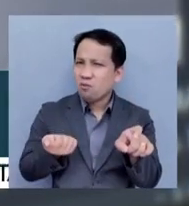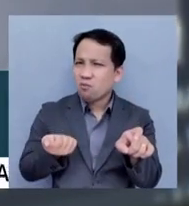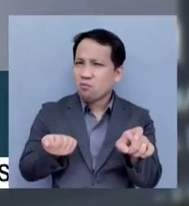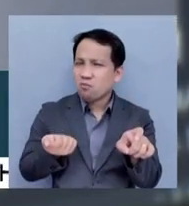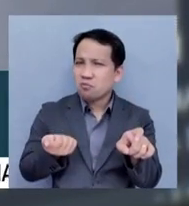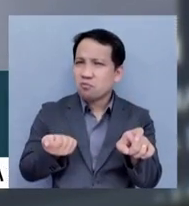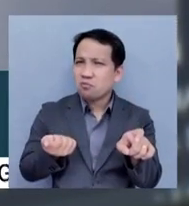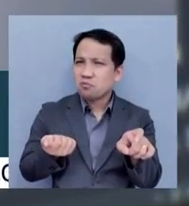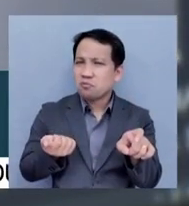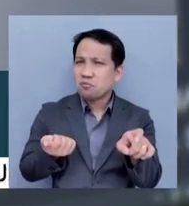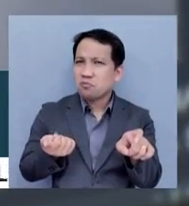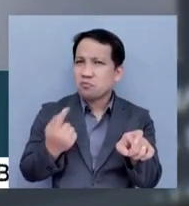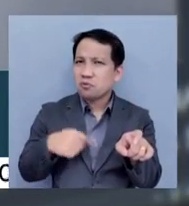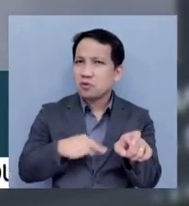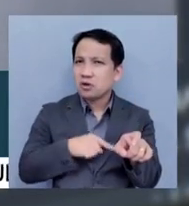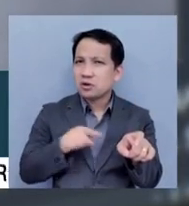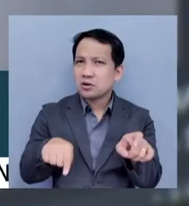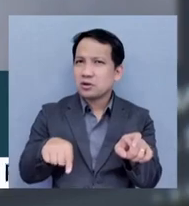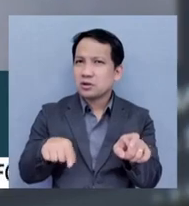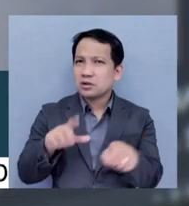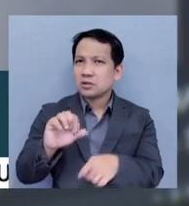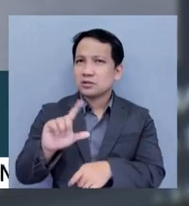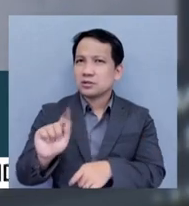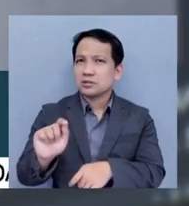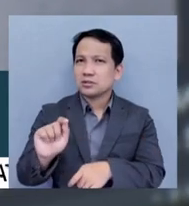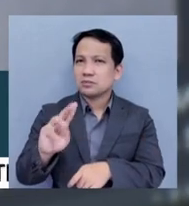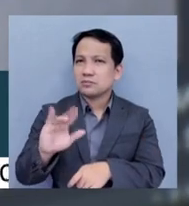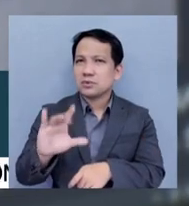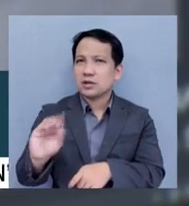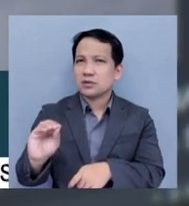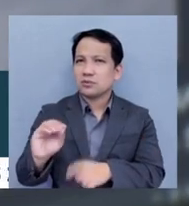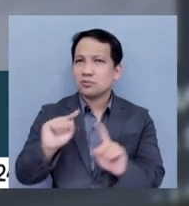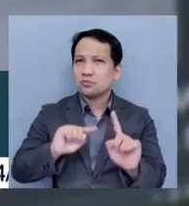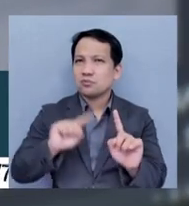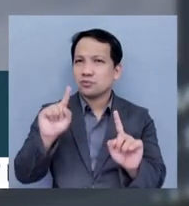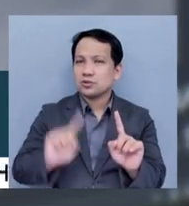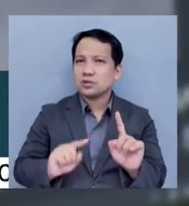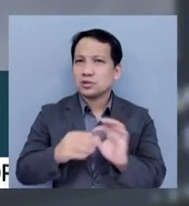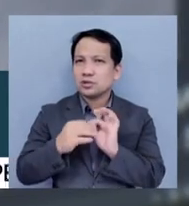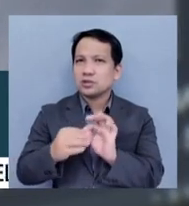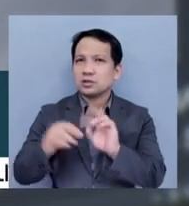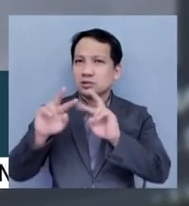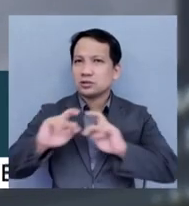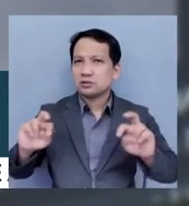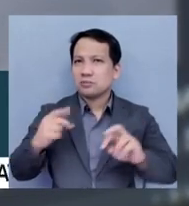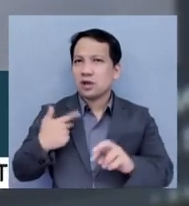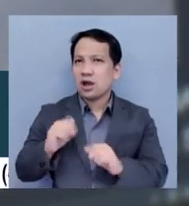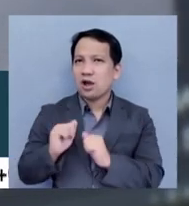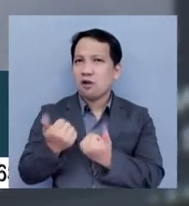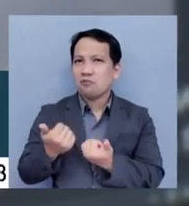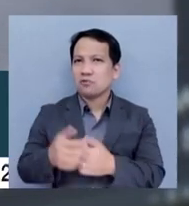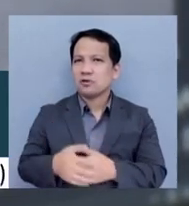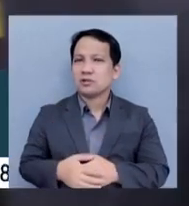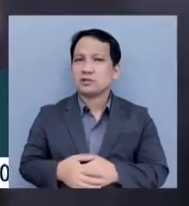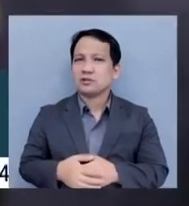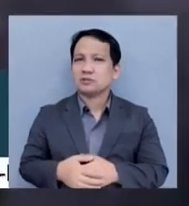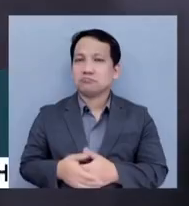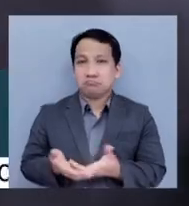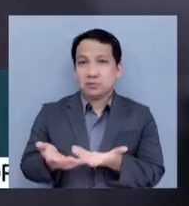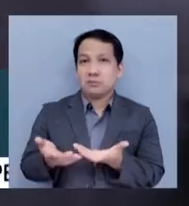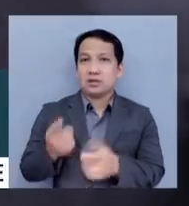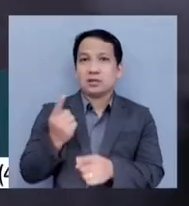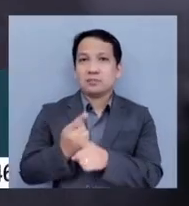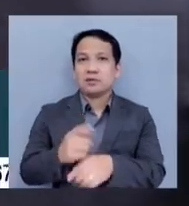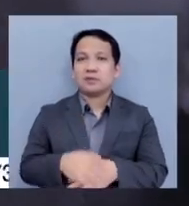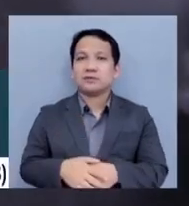the... Sergeant Mayo accumulate 1 ton of illegal sugar. Okay. Diba? Okay.